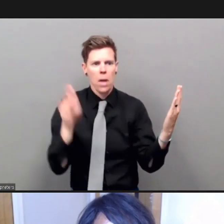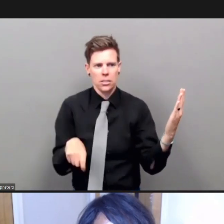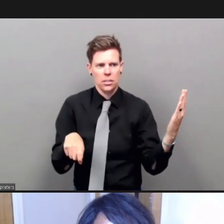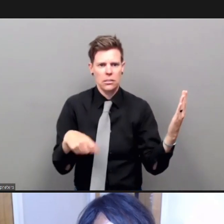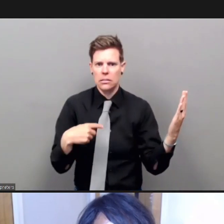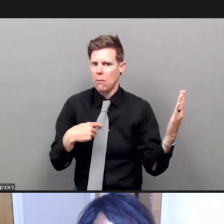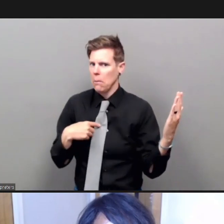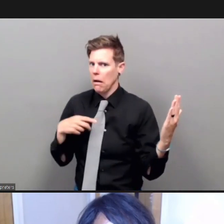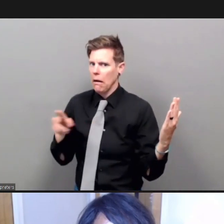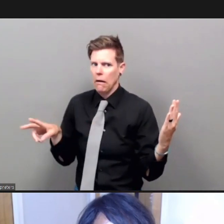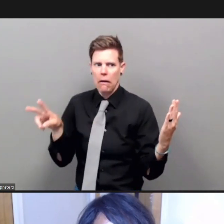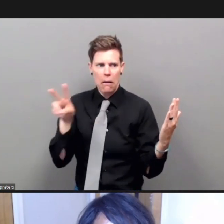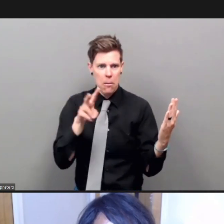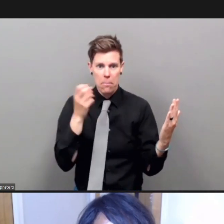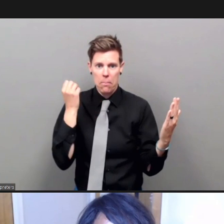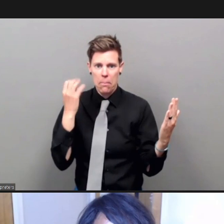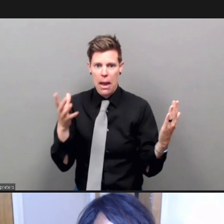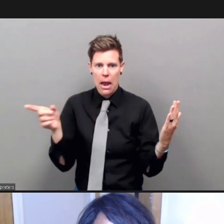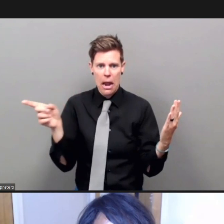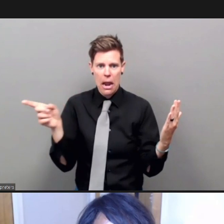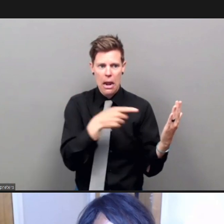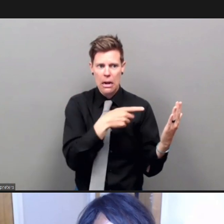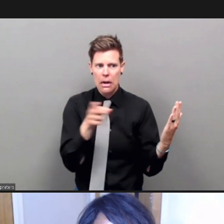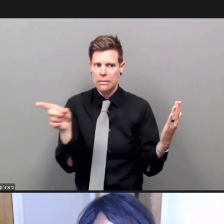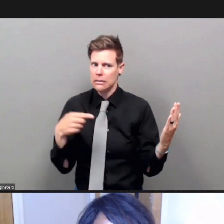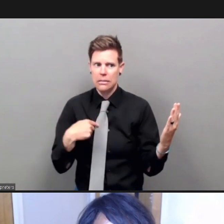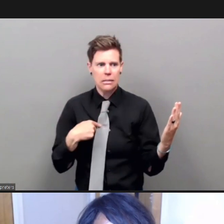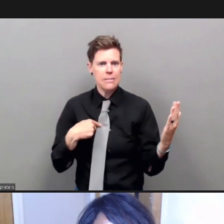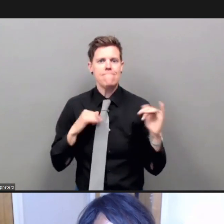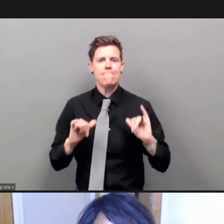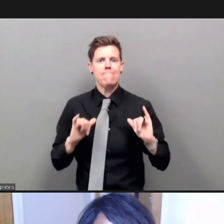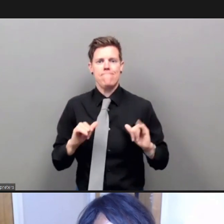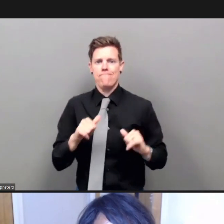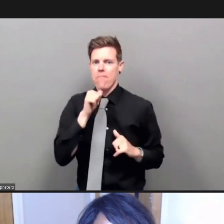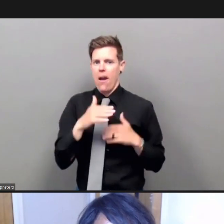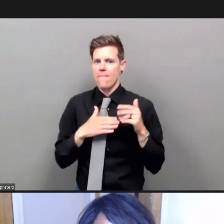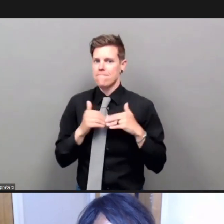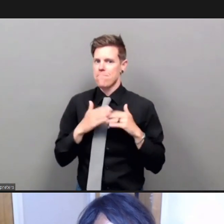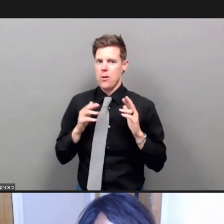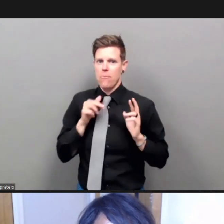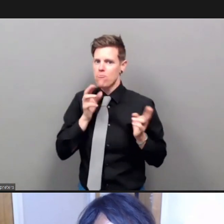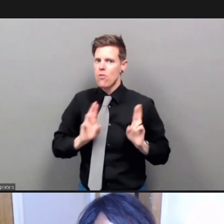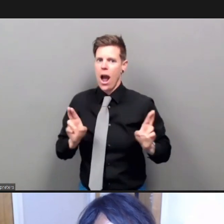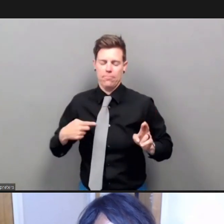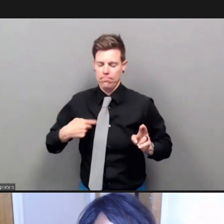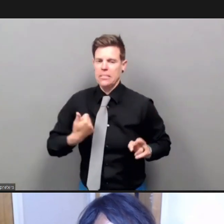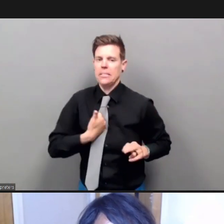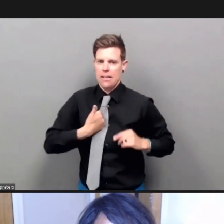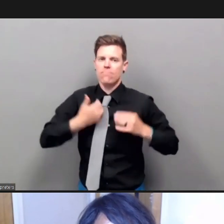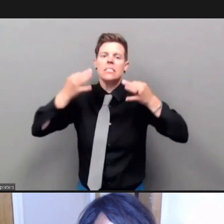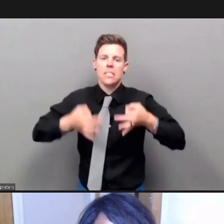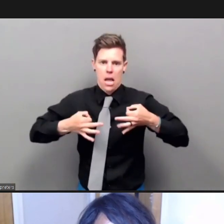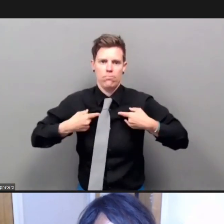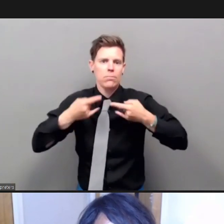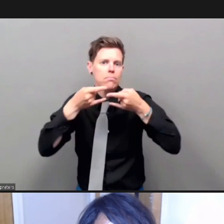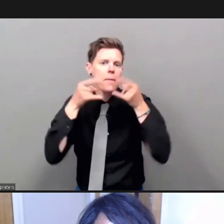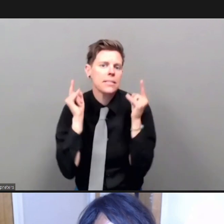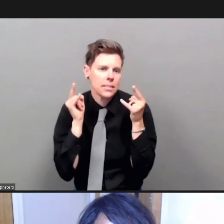with just yet. And so I think there will be still a public health